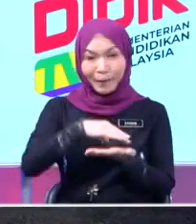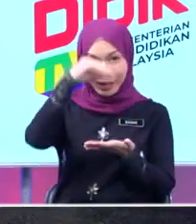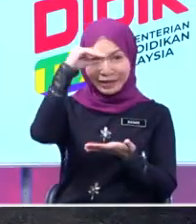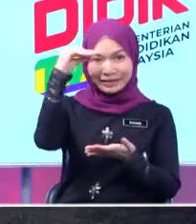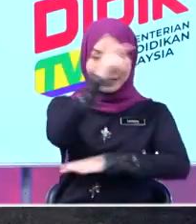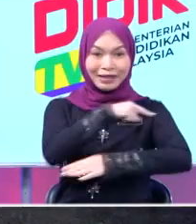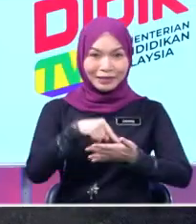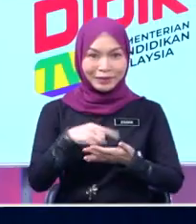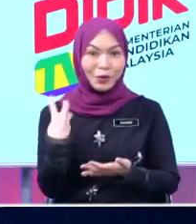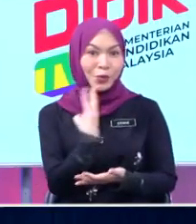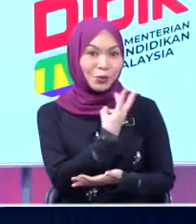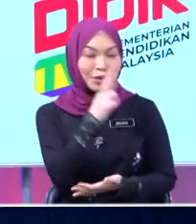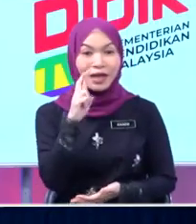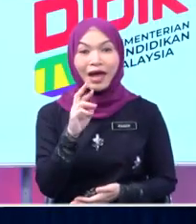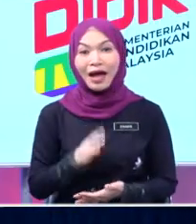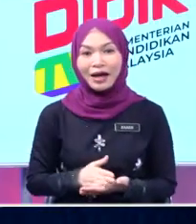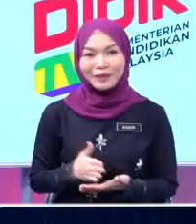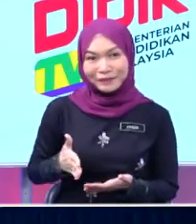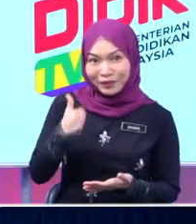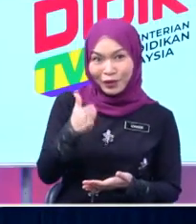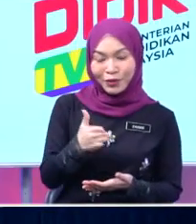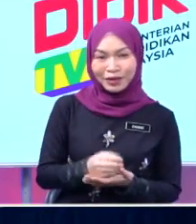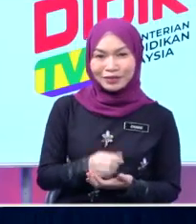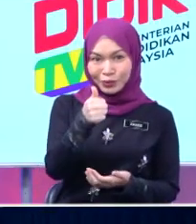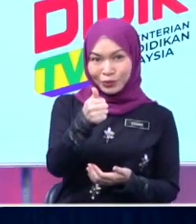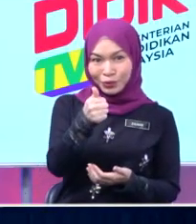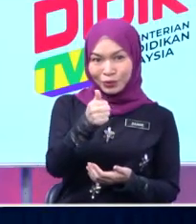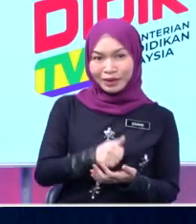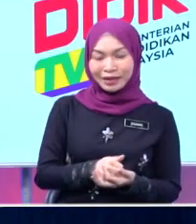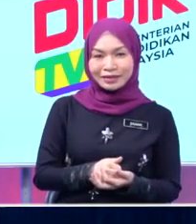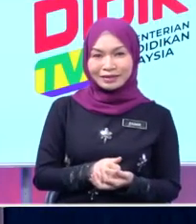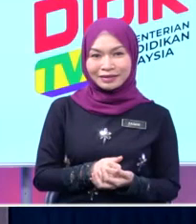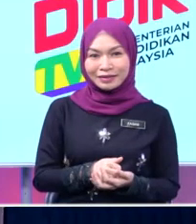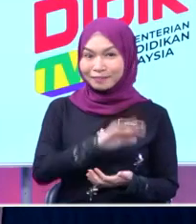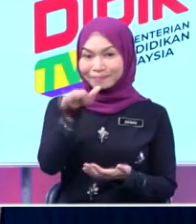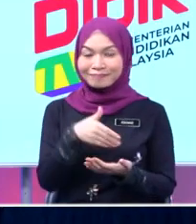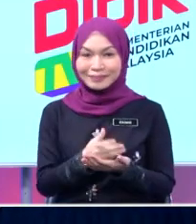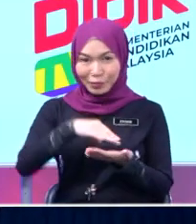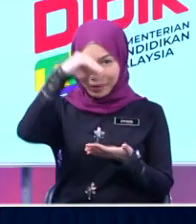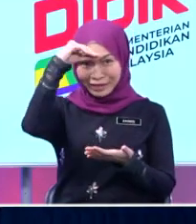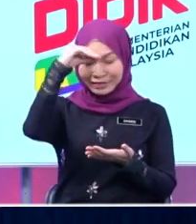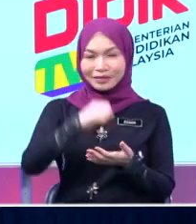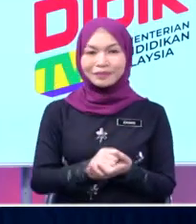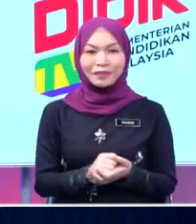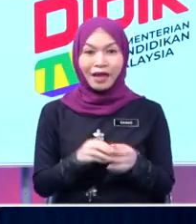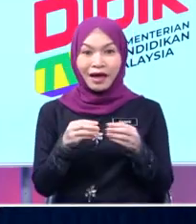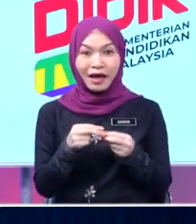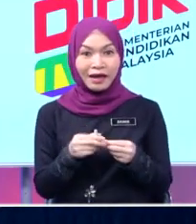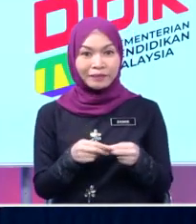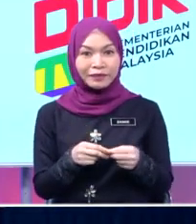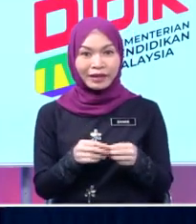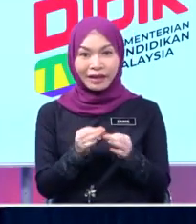are going to, or you guys at home, the pupils, are going to explain advantages